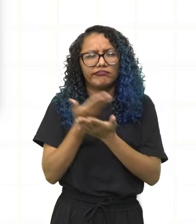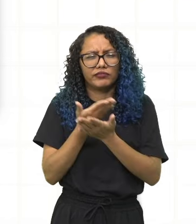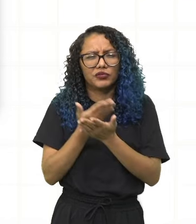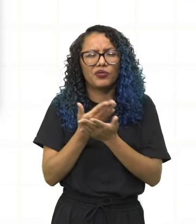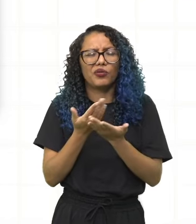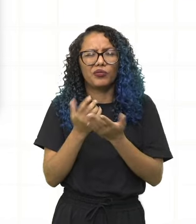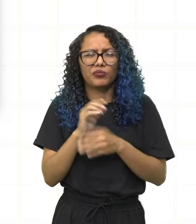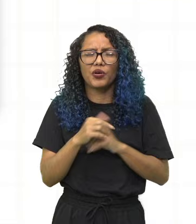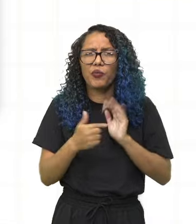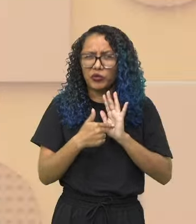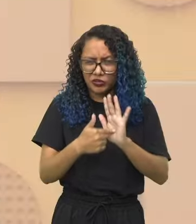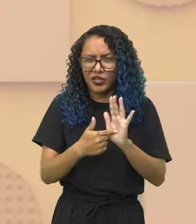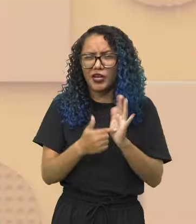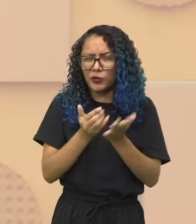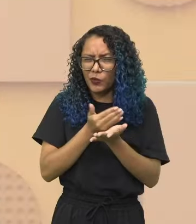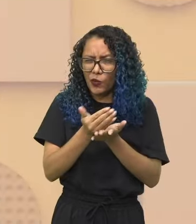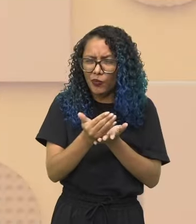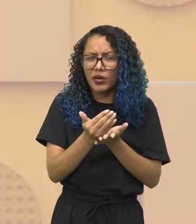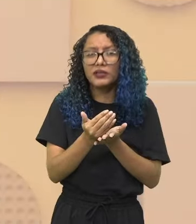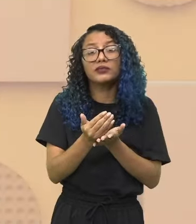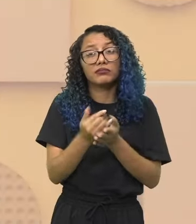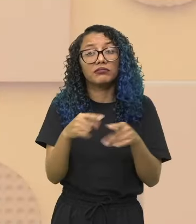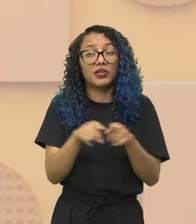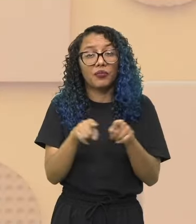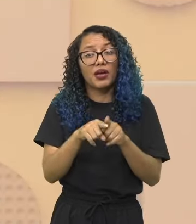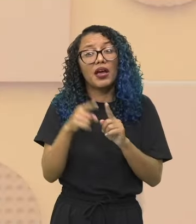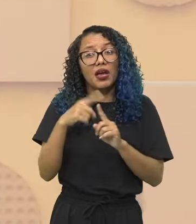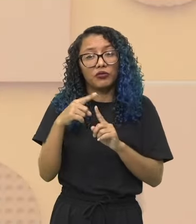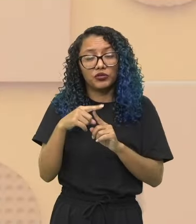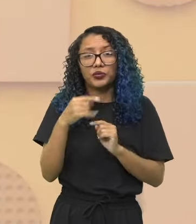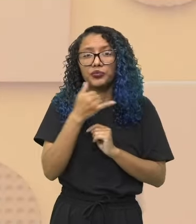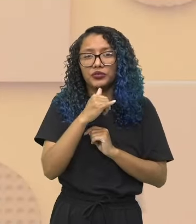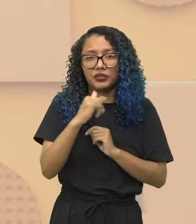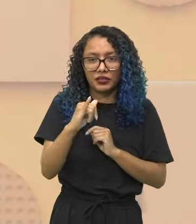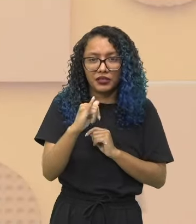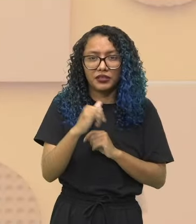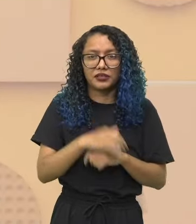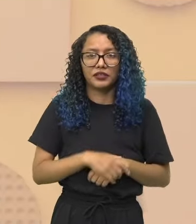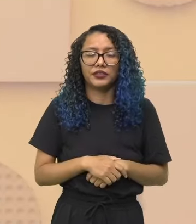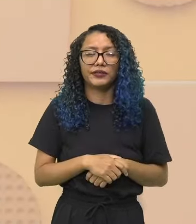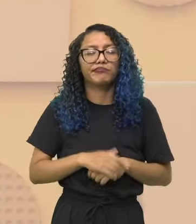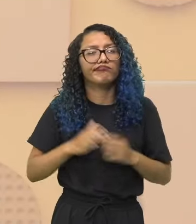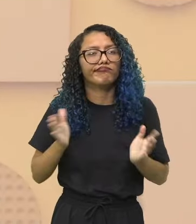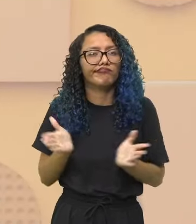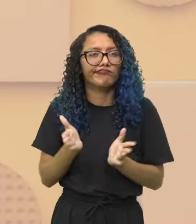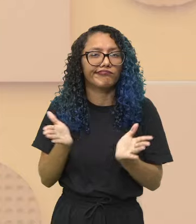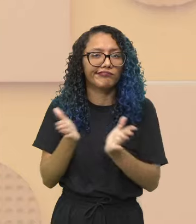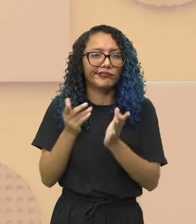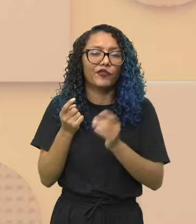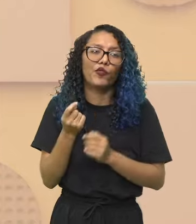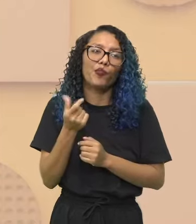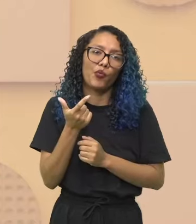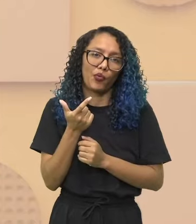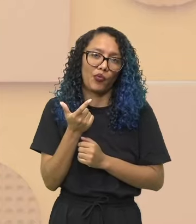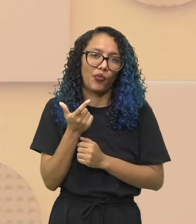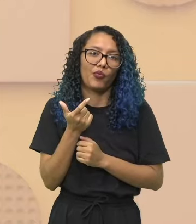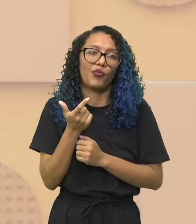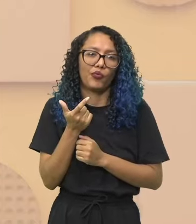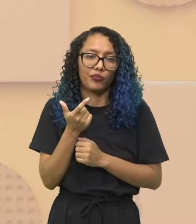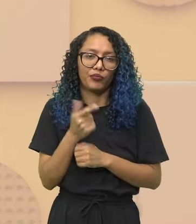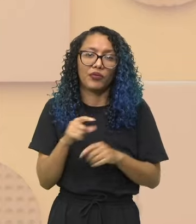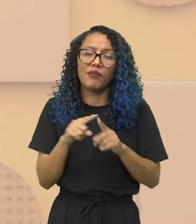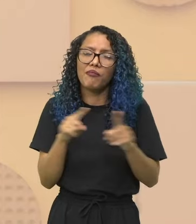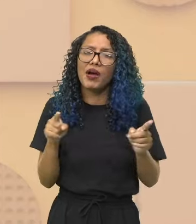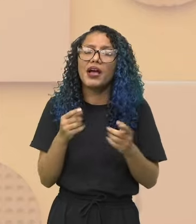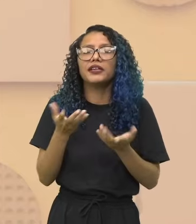there in the as a source of energy to have with little incentives. Today, we already have a